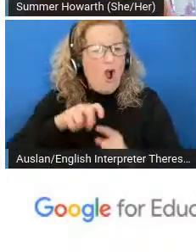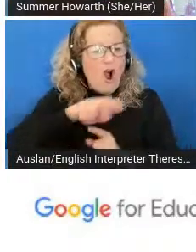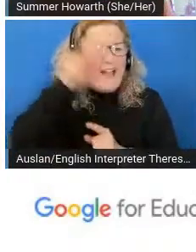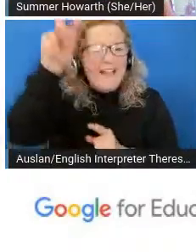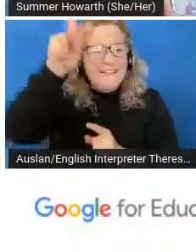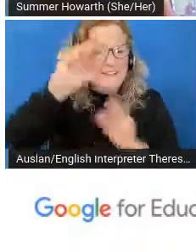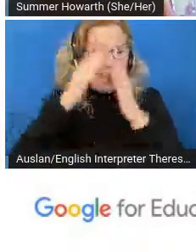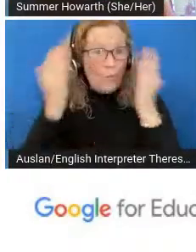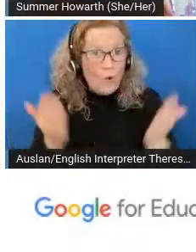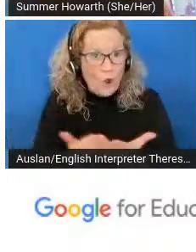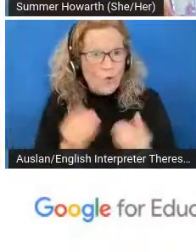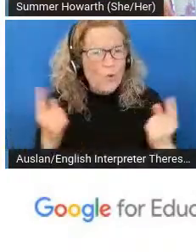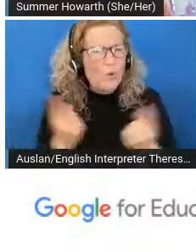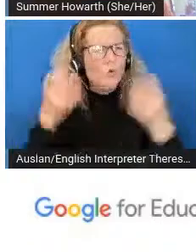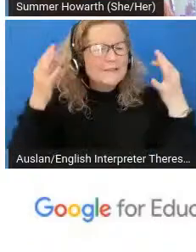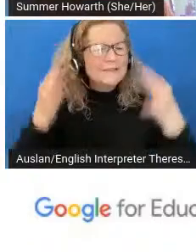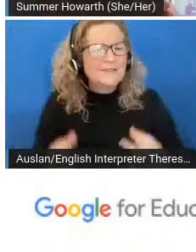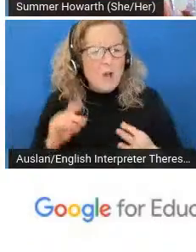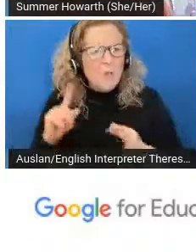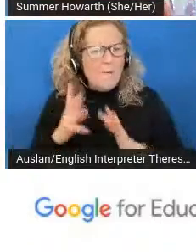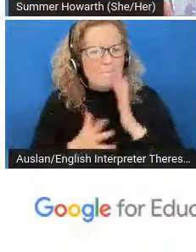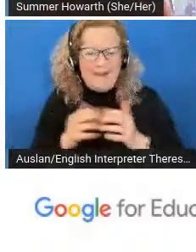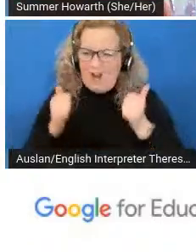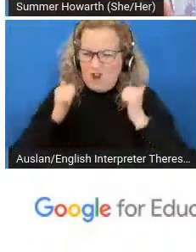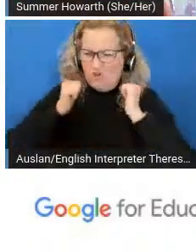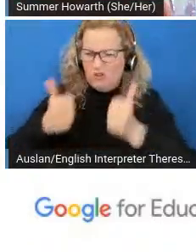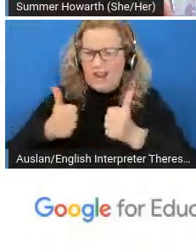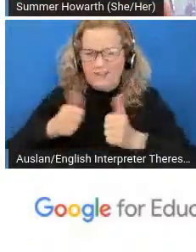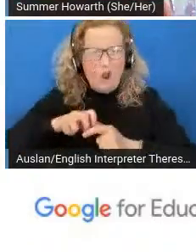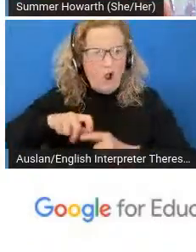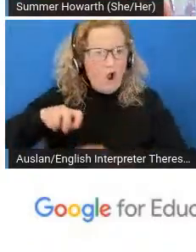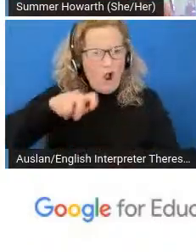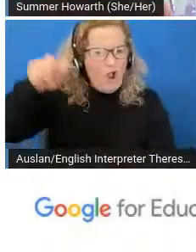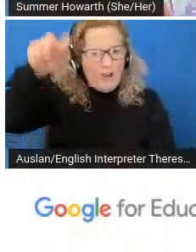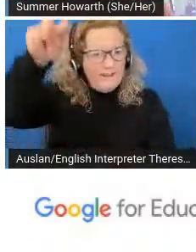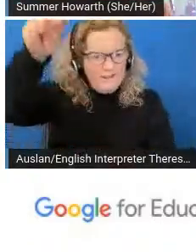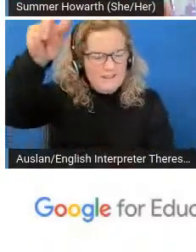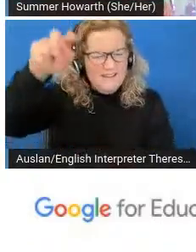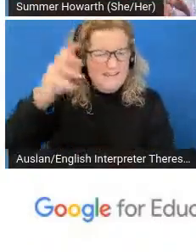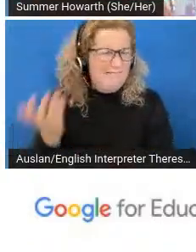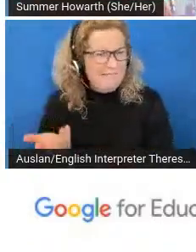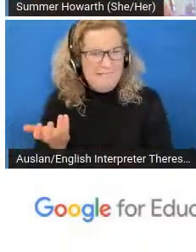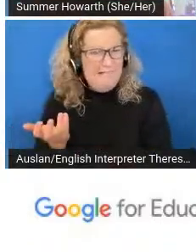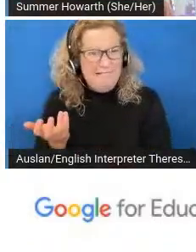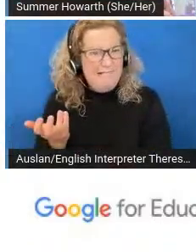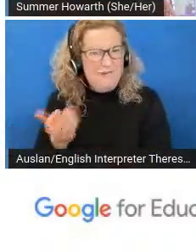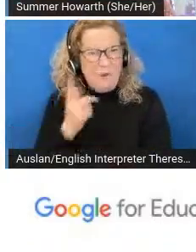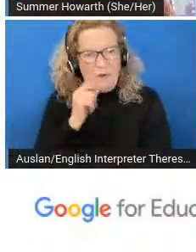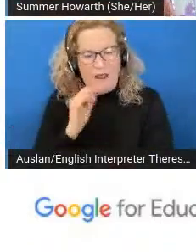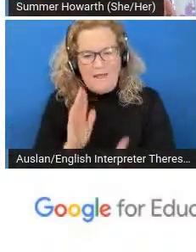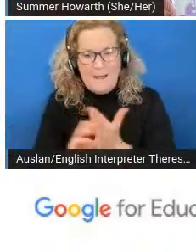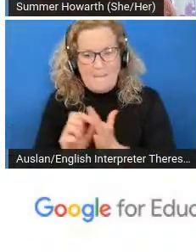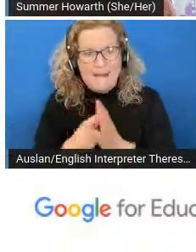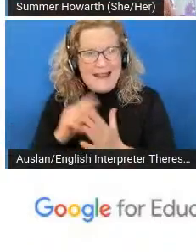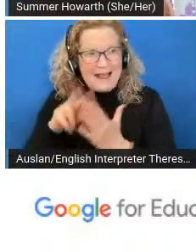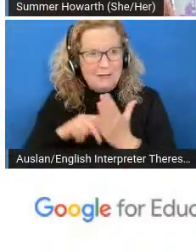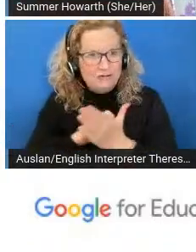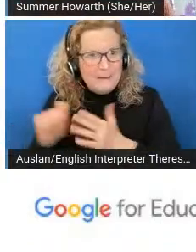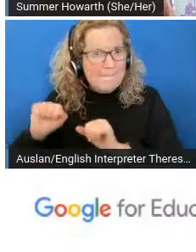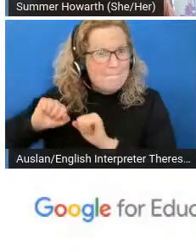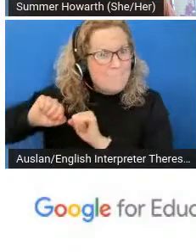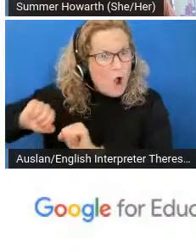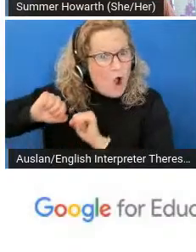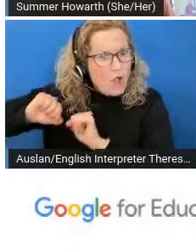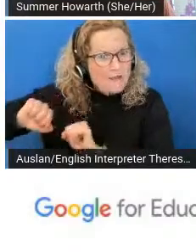on what a great hike is? And we can then have those sort of media literacy and bias and those conversations as